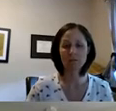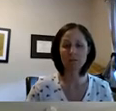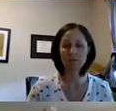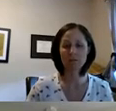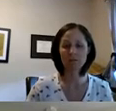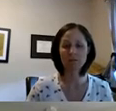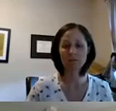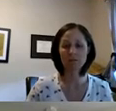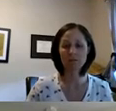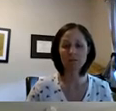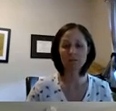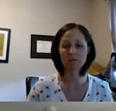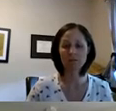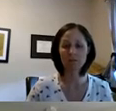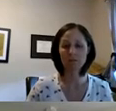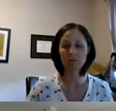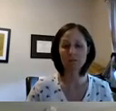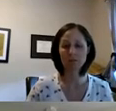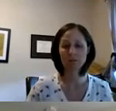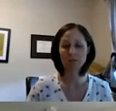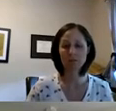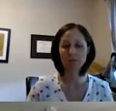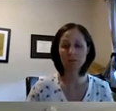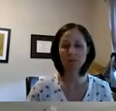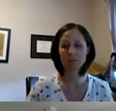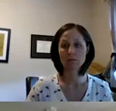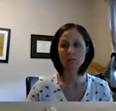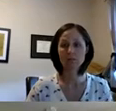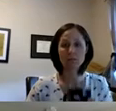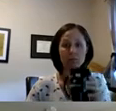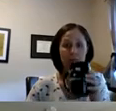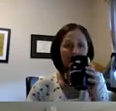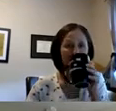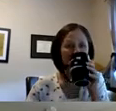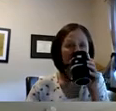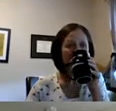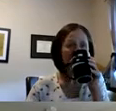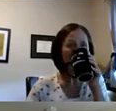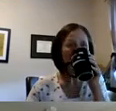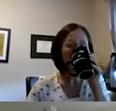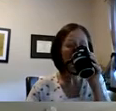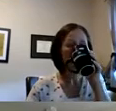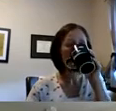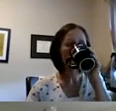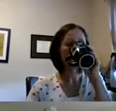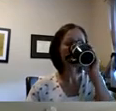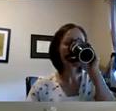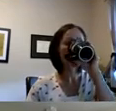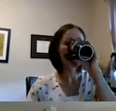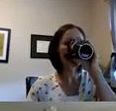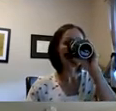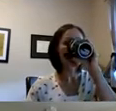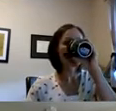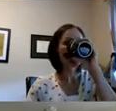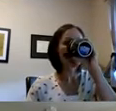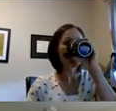very grateful that they're such a wonderful partner to the work that we're all trying to do throughout the state to maintain and cultivate